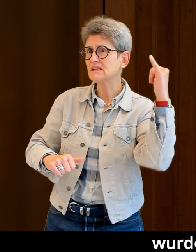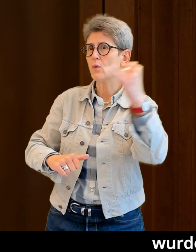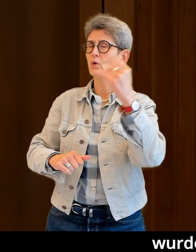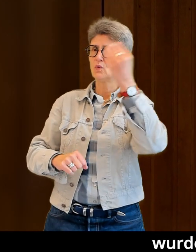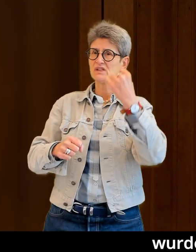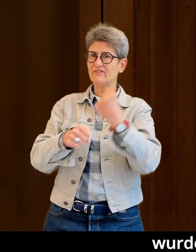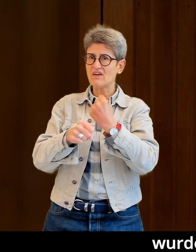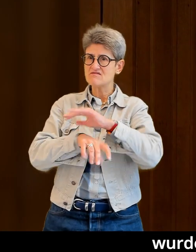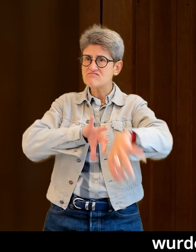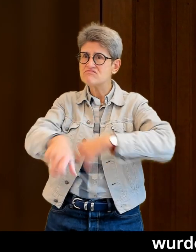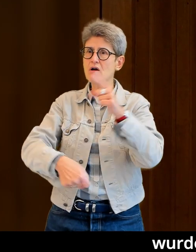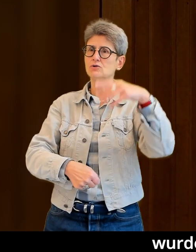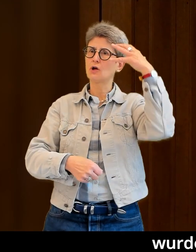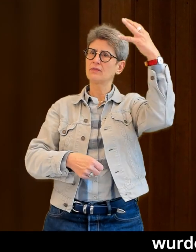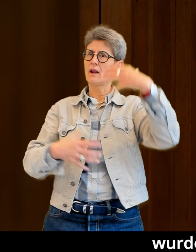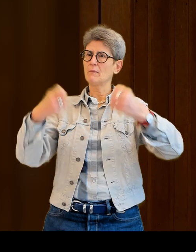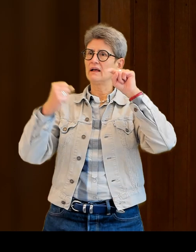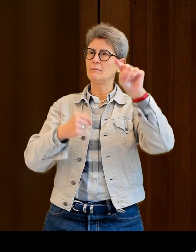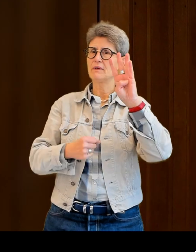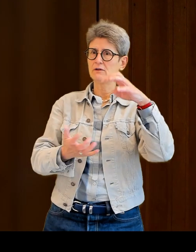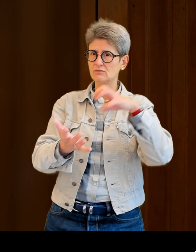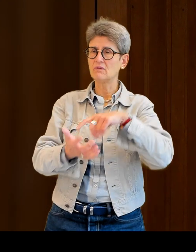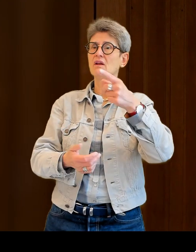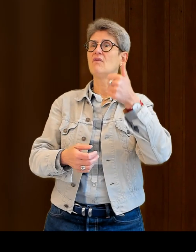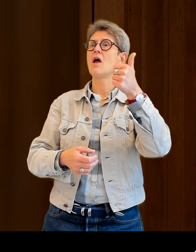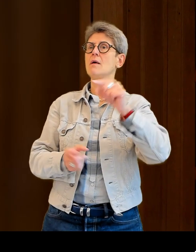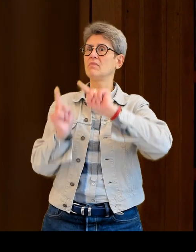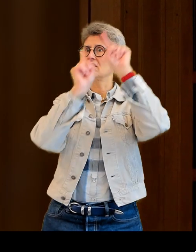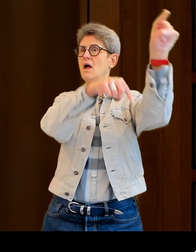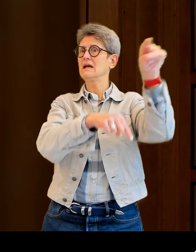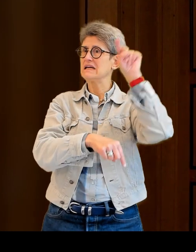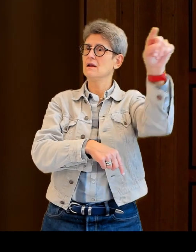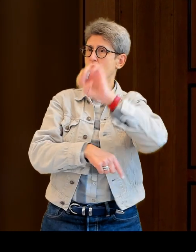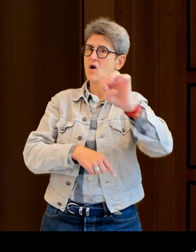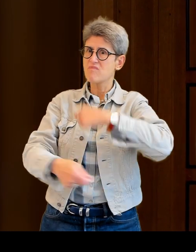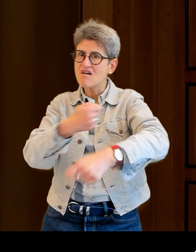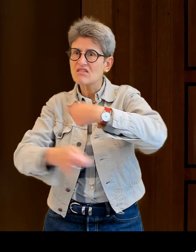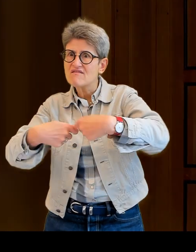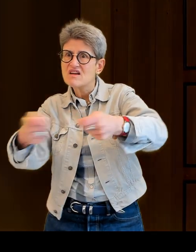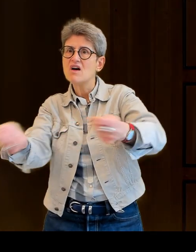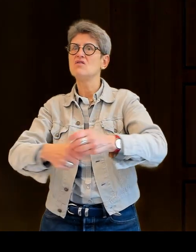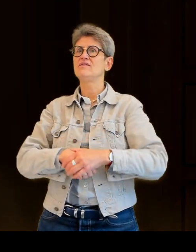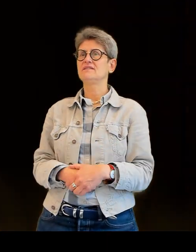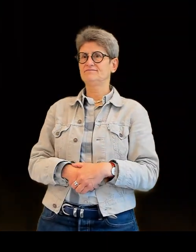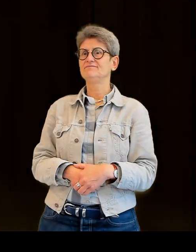artworks were stolen from the Royal Palace in Benin City and then traded, primarily to and then in